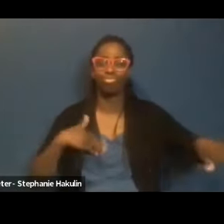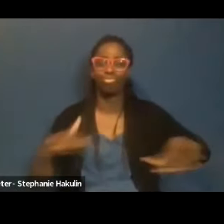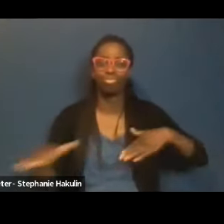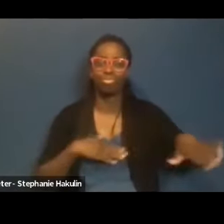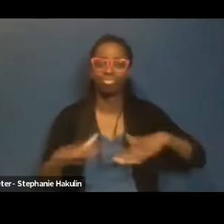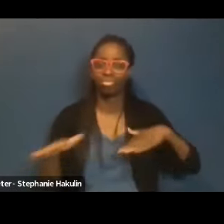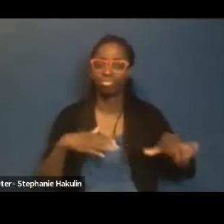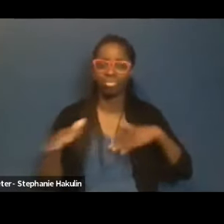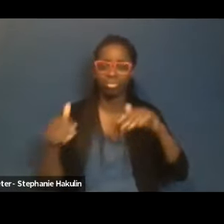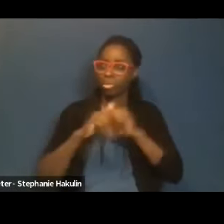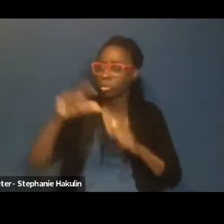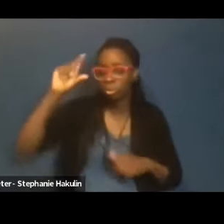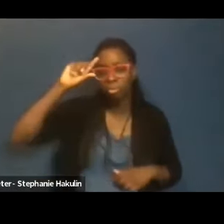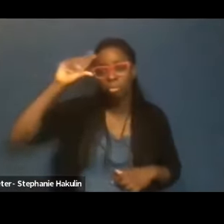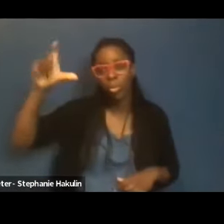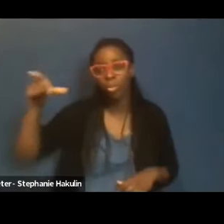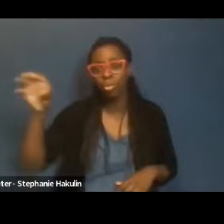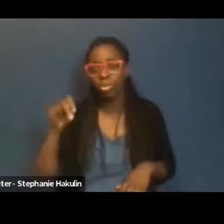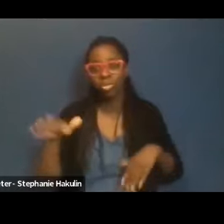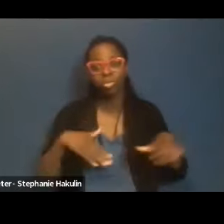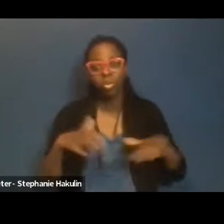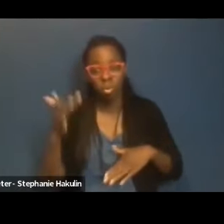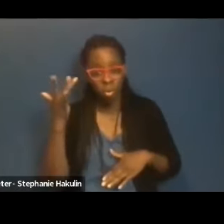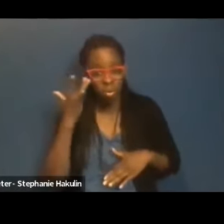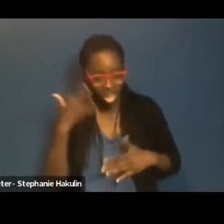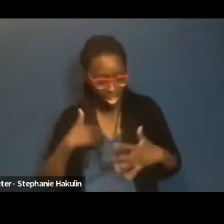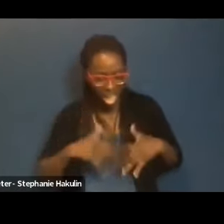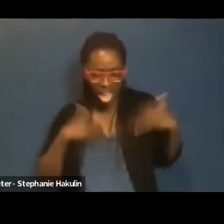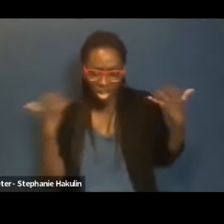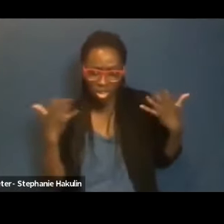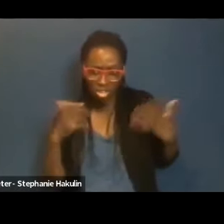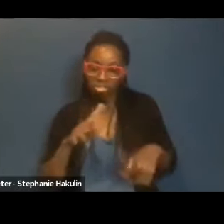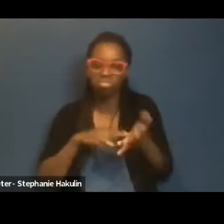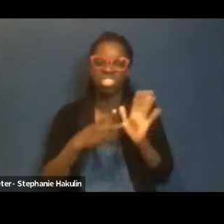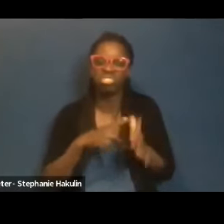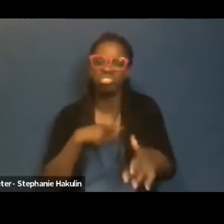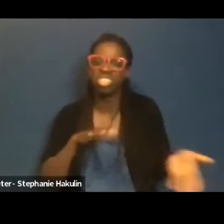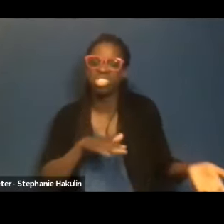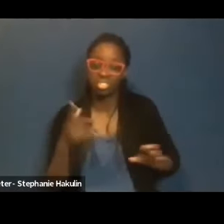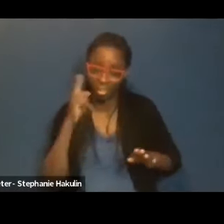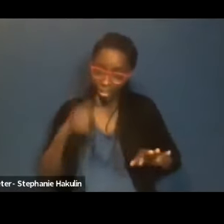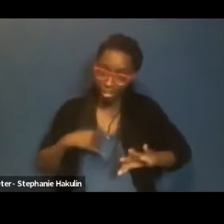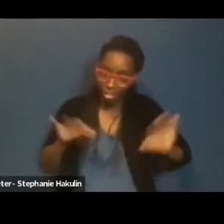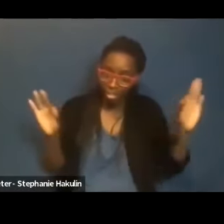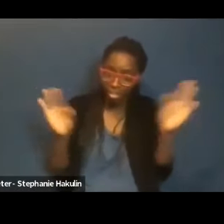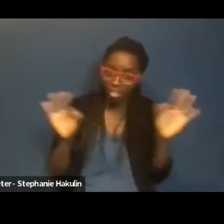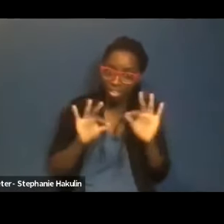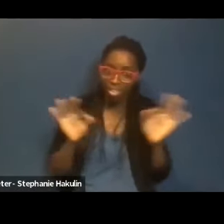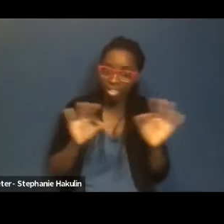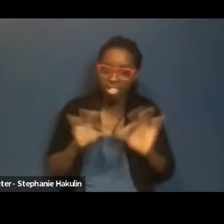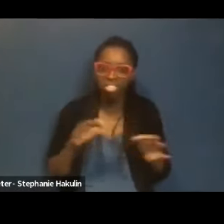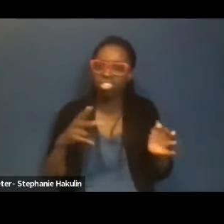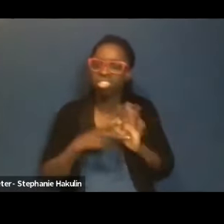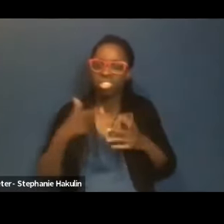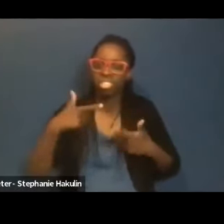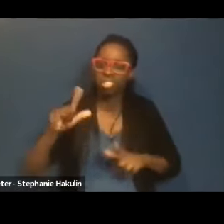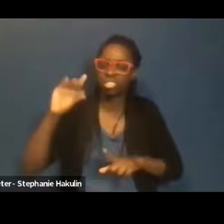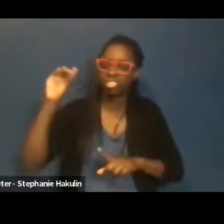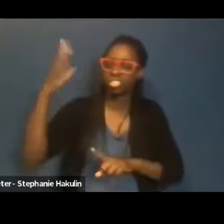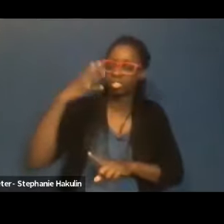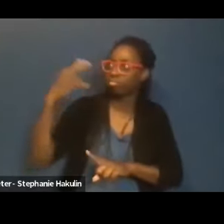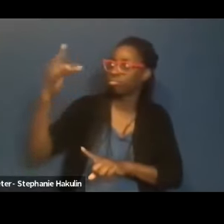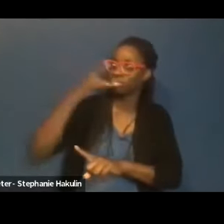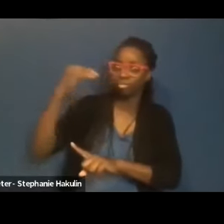is to die in vain. Allow her blue light to hide my masculinity, for I am a